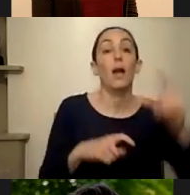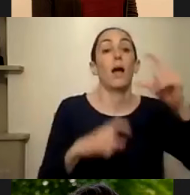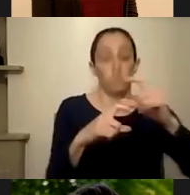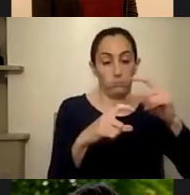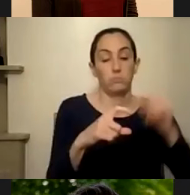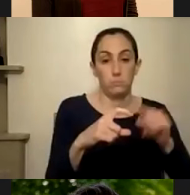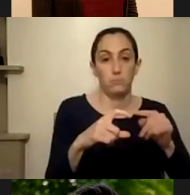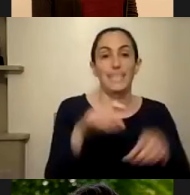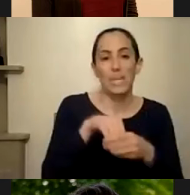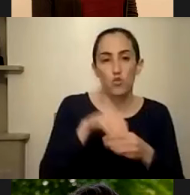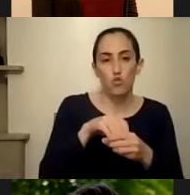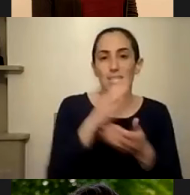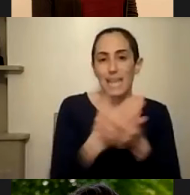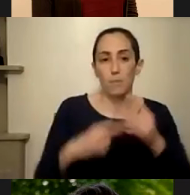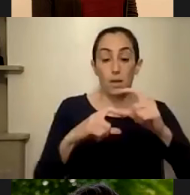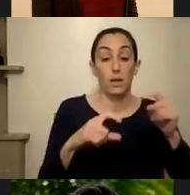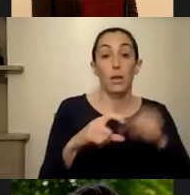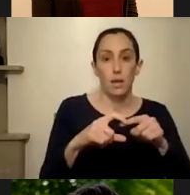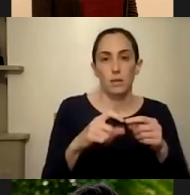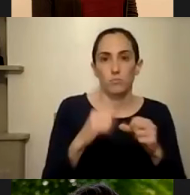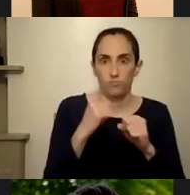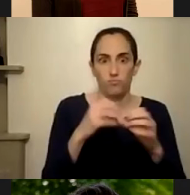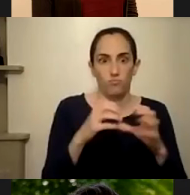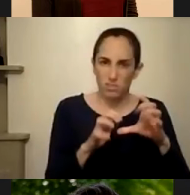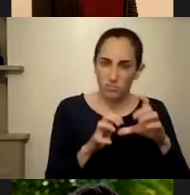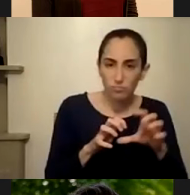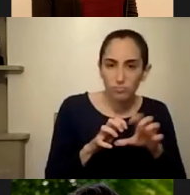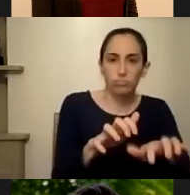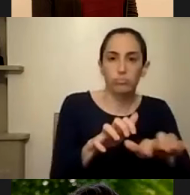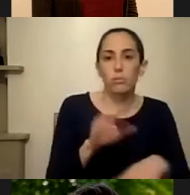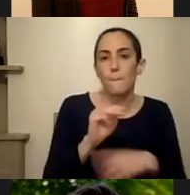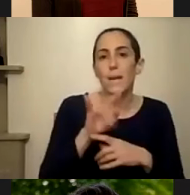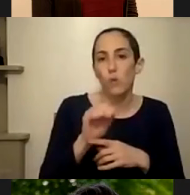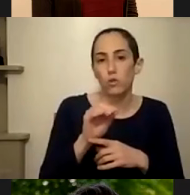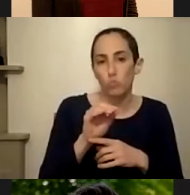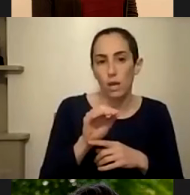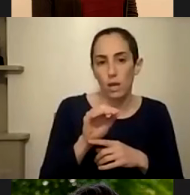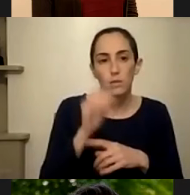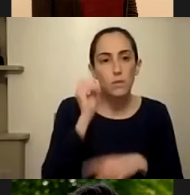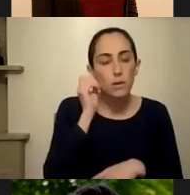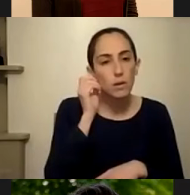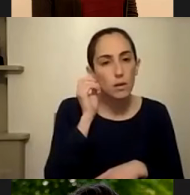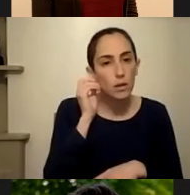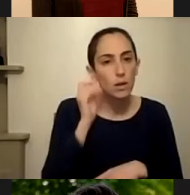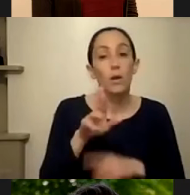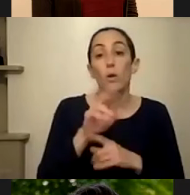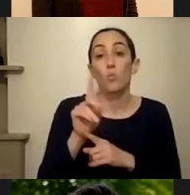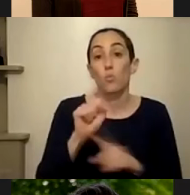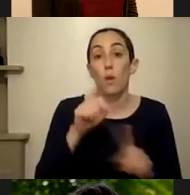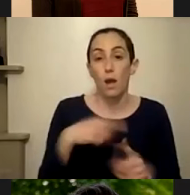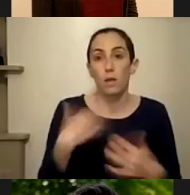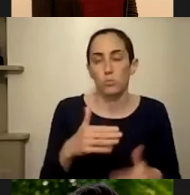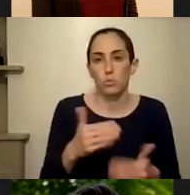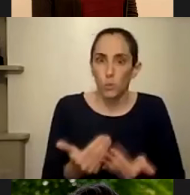is full of mitochondria. So because the rods are so active, they require have a big demand for